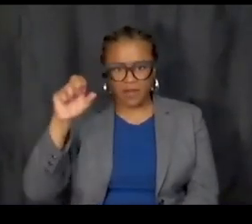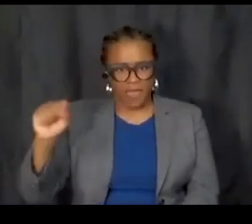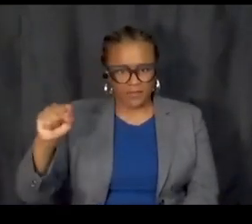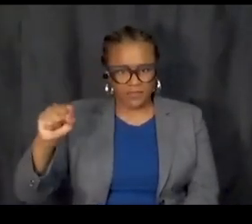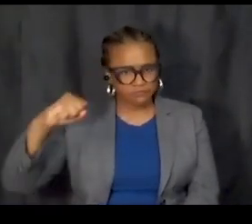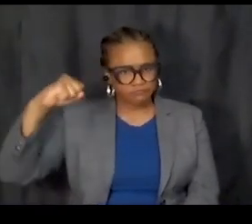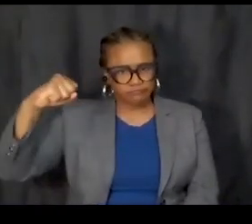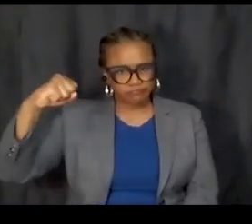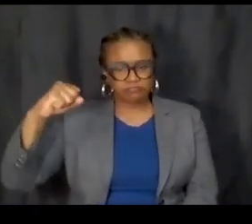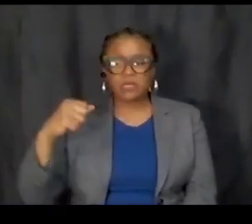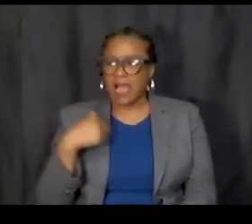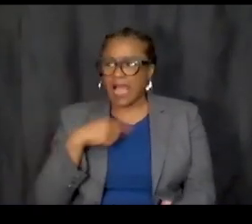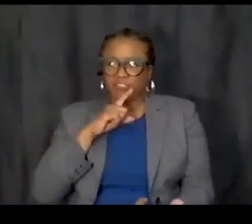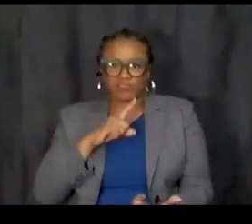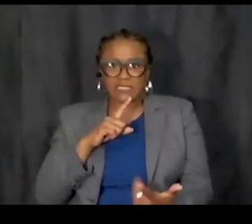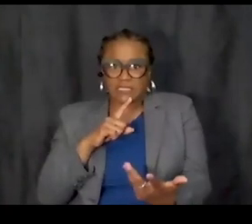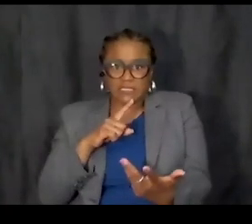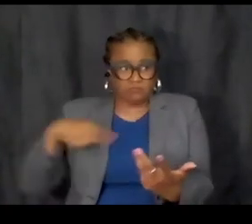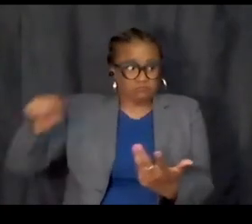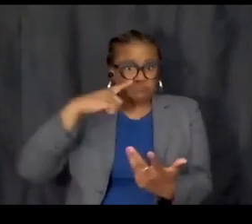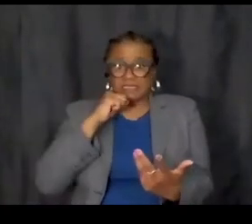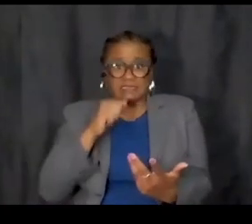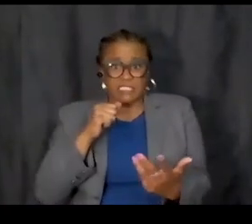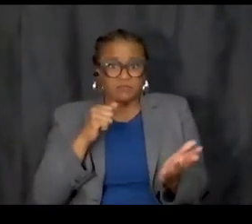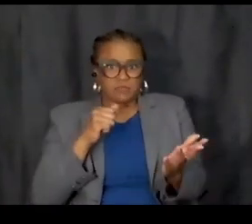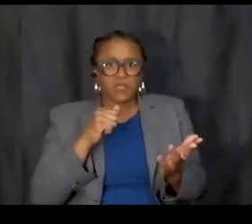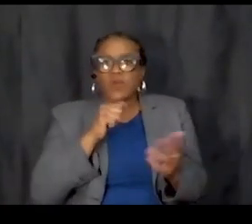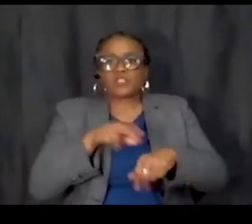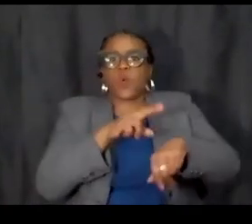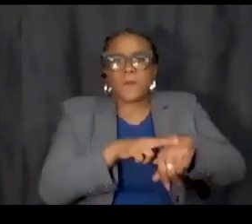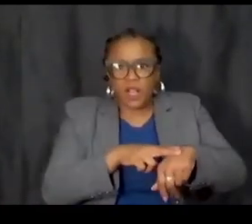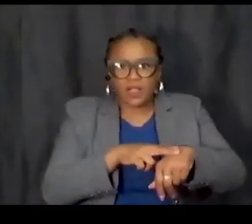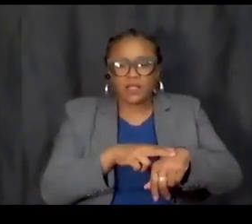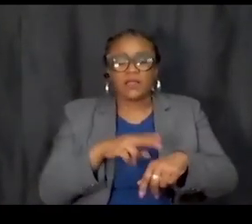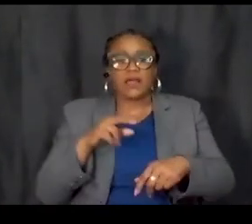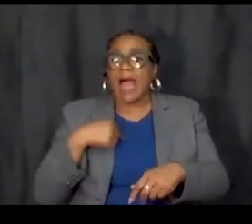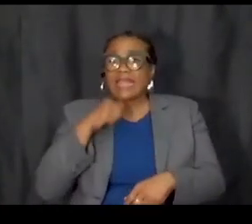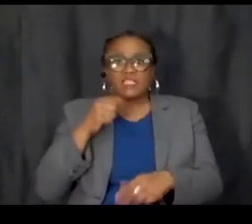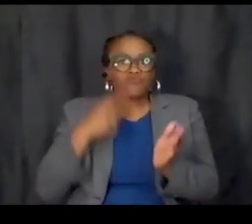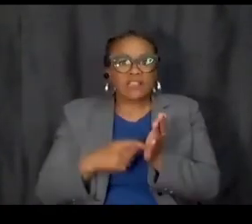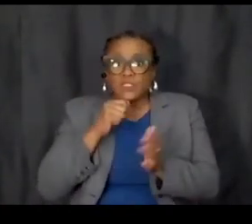I think, unusual. I didn't realize how unusual that was actually until I got out into the wider world.